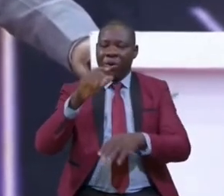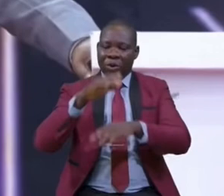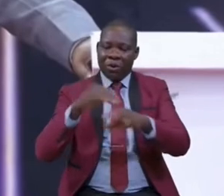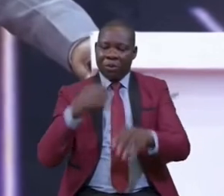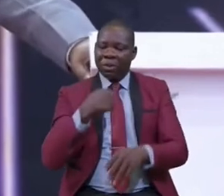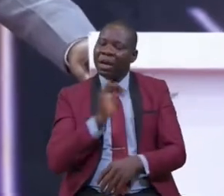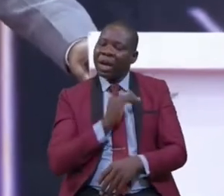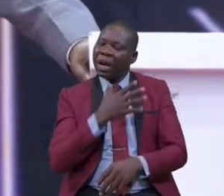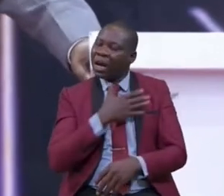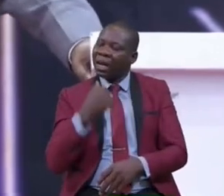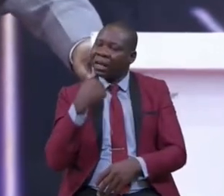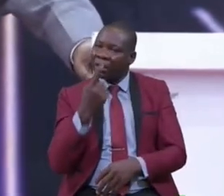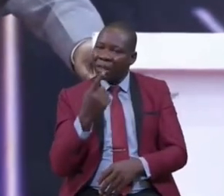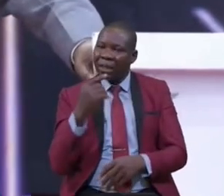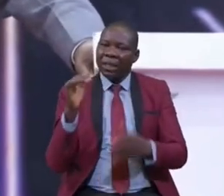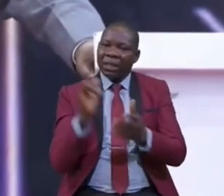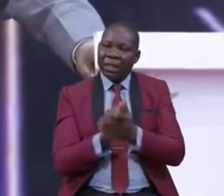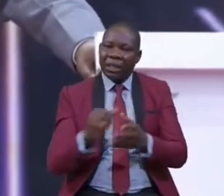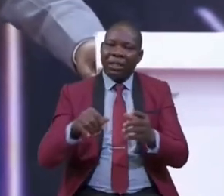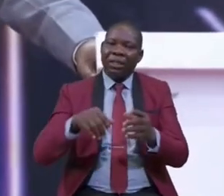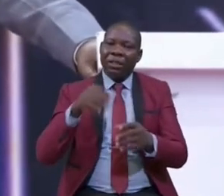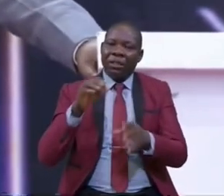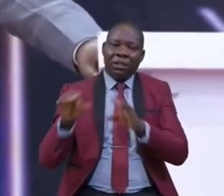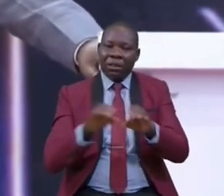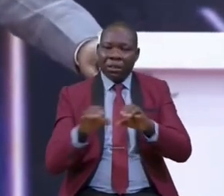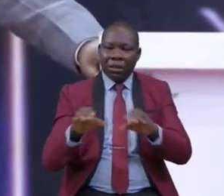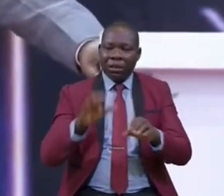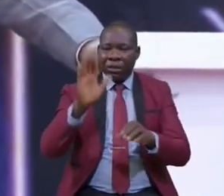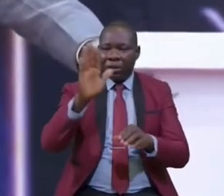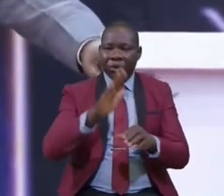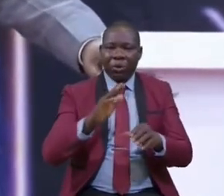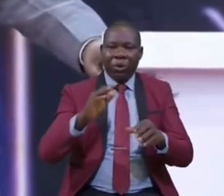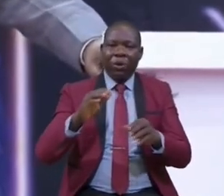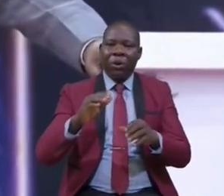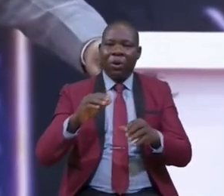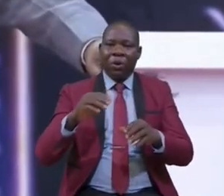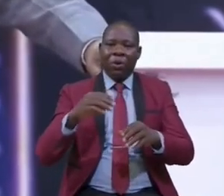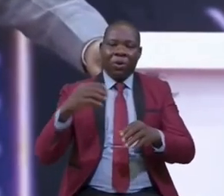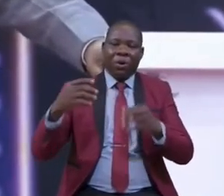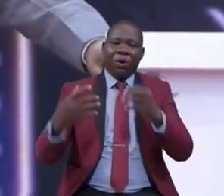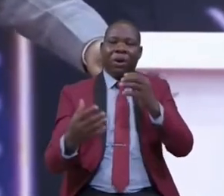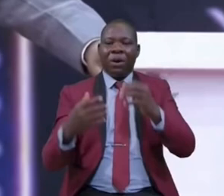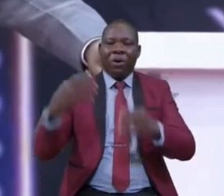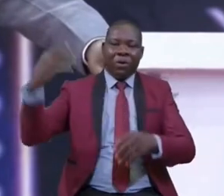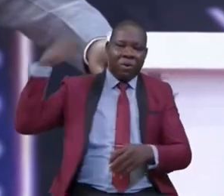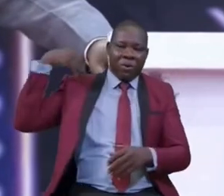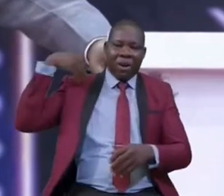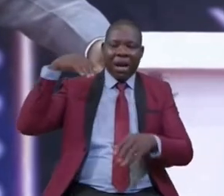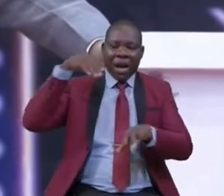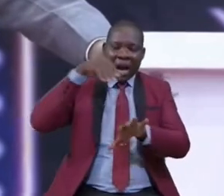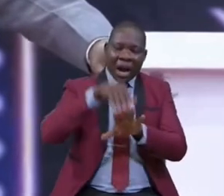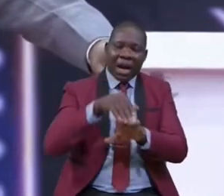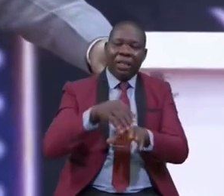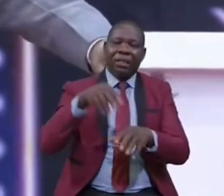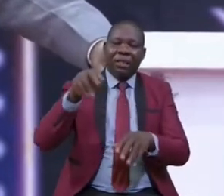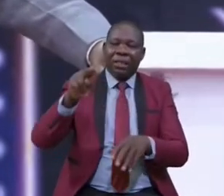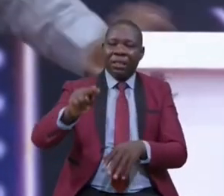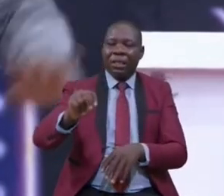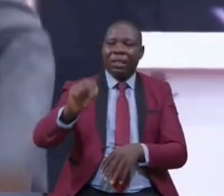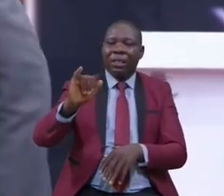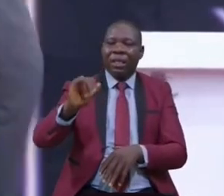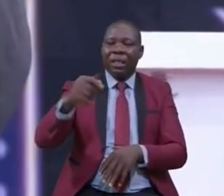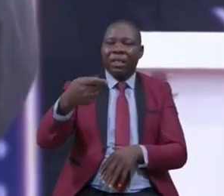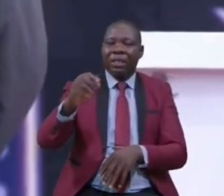that when you finish this, you will spend another 3 years for mathematics